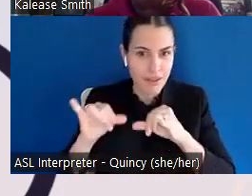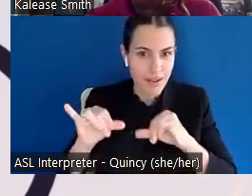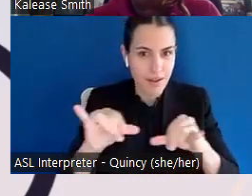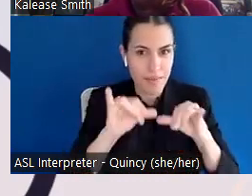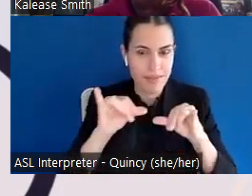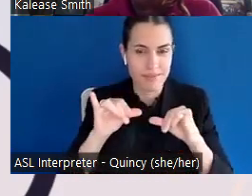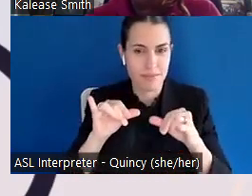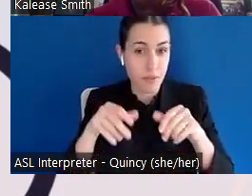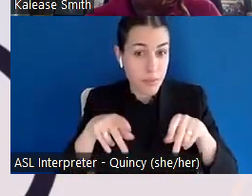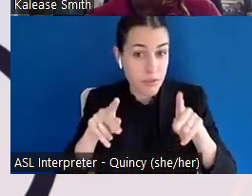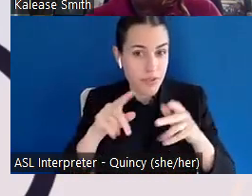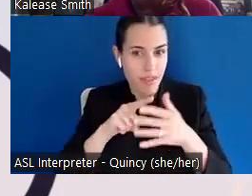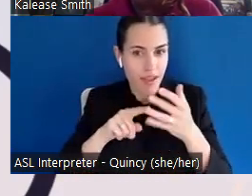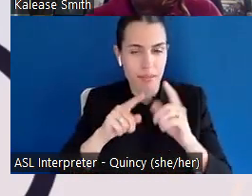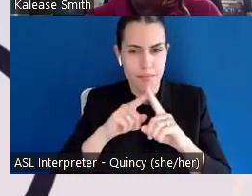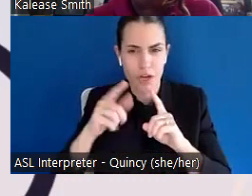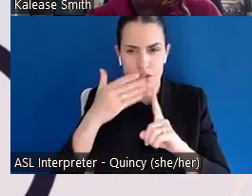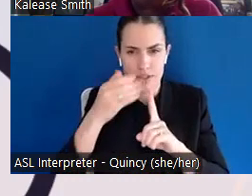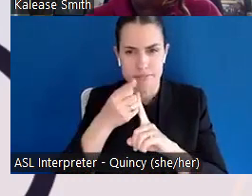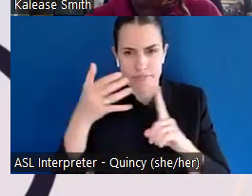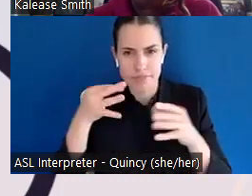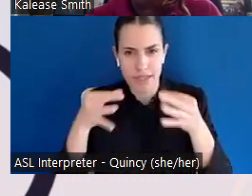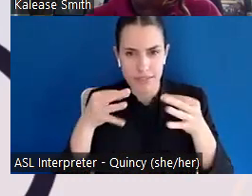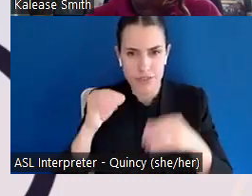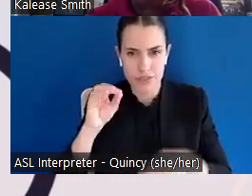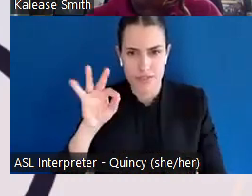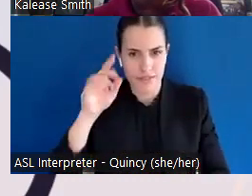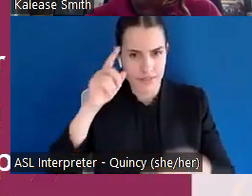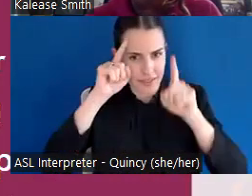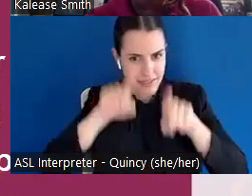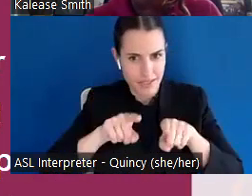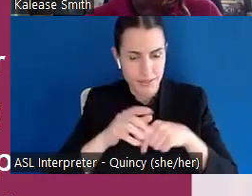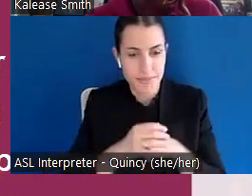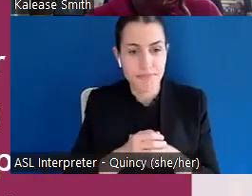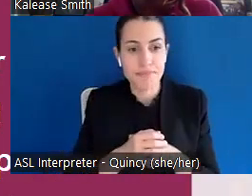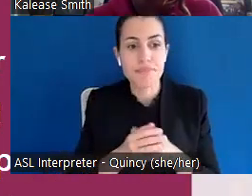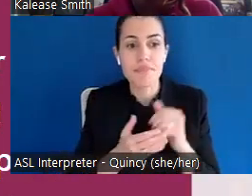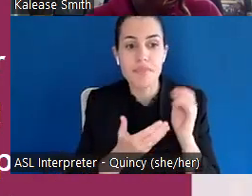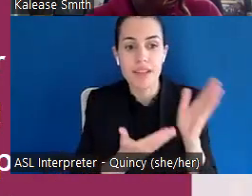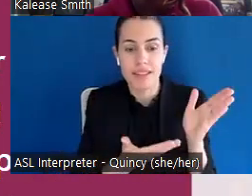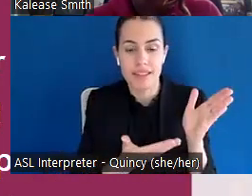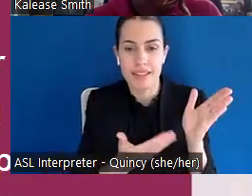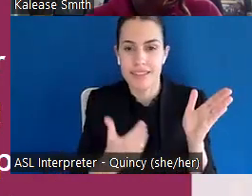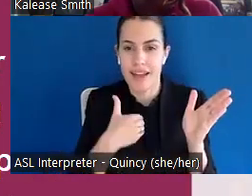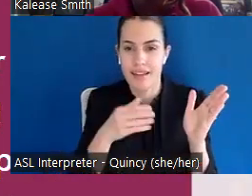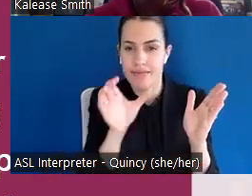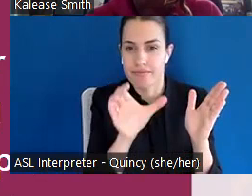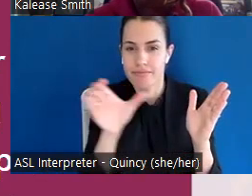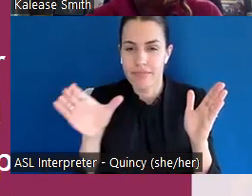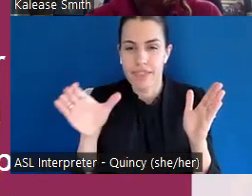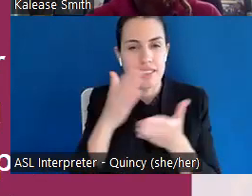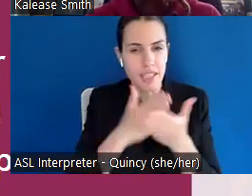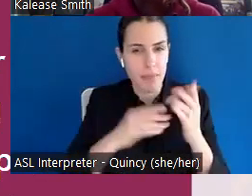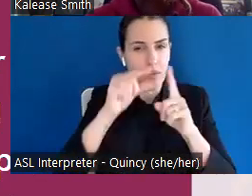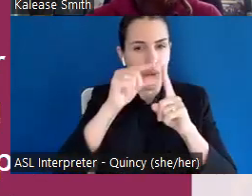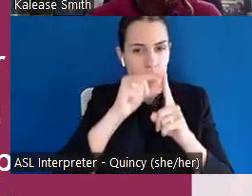a lot of great definitions here of consent. This slide here has an infographic. It has some of the words we saw in the chat